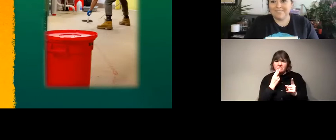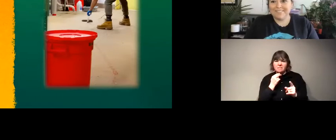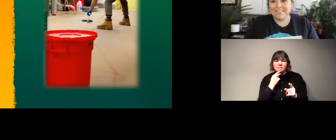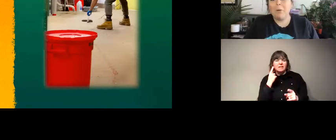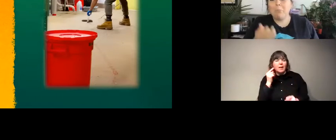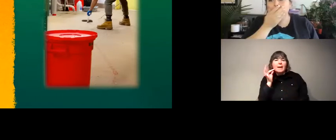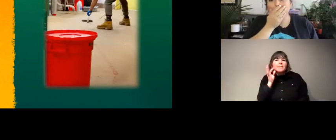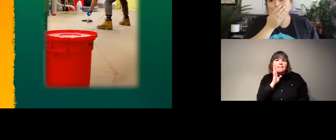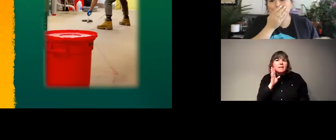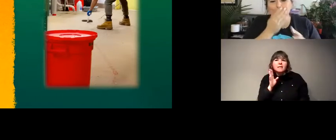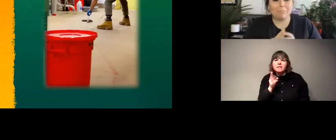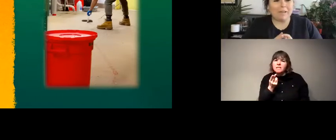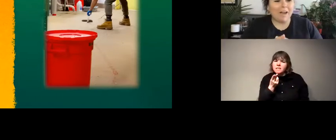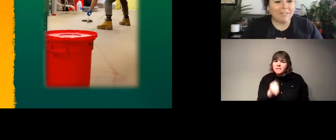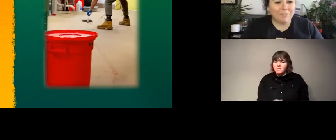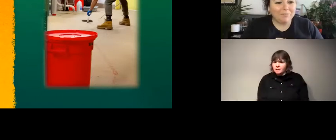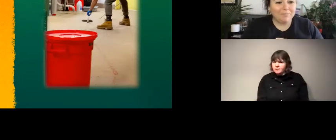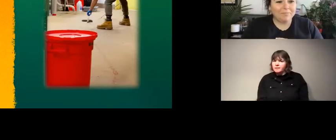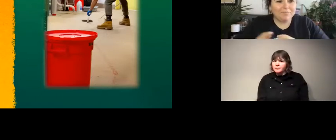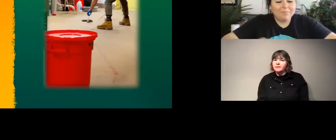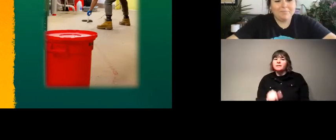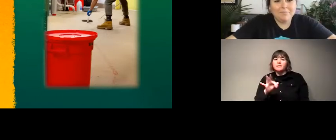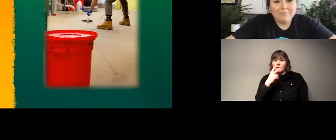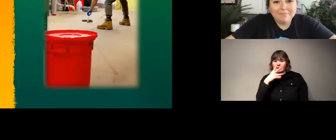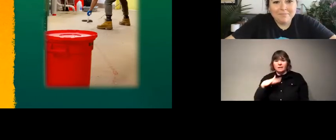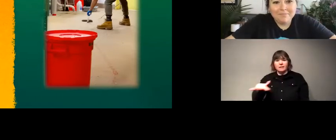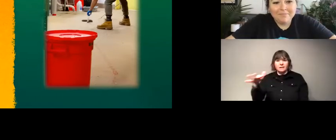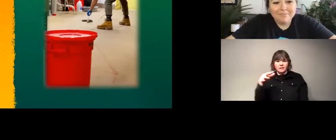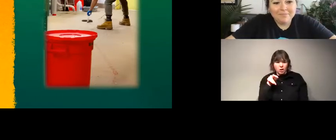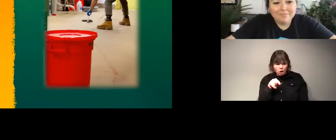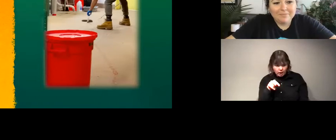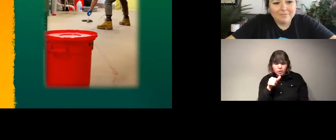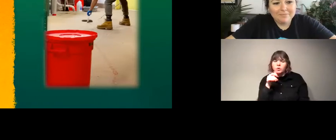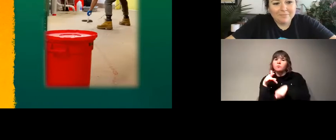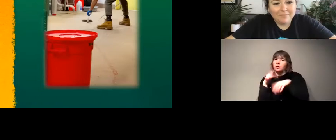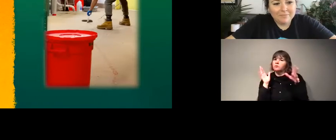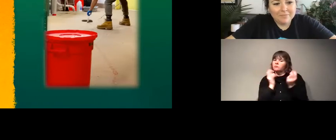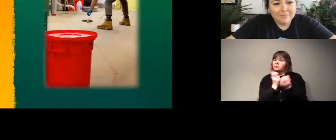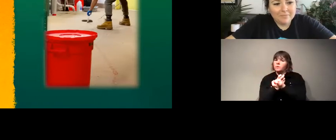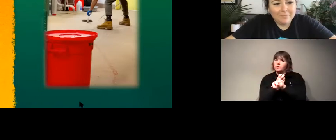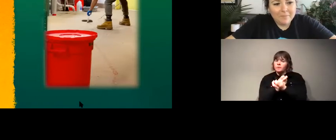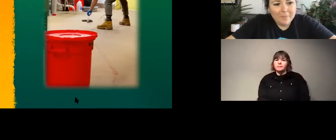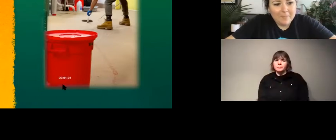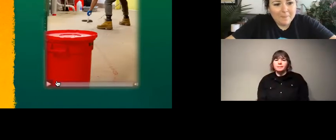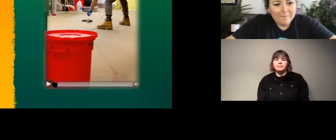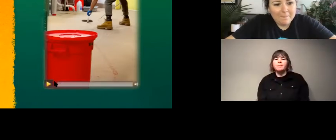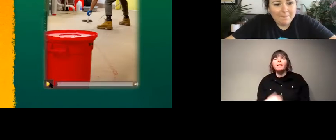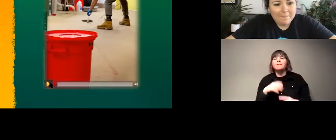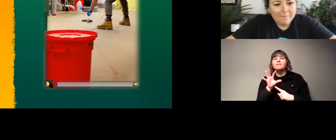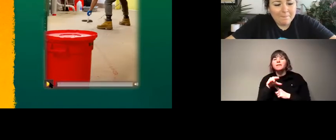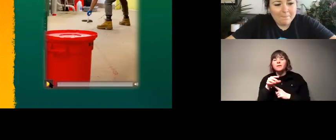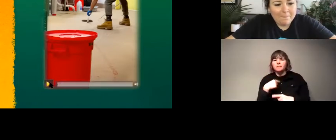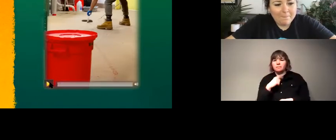bumblebee and they are cute. Now, if you see one in the wild, look at it. Do not touch it though. Now, here's a video of me